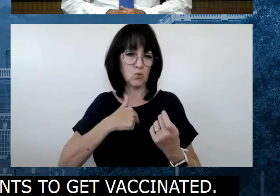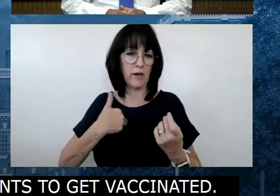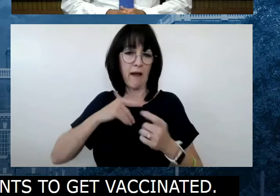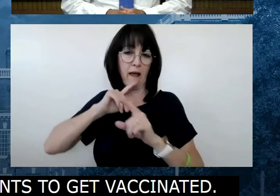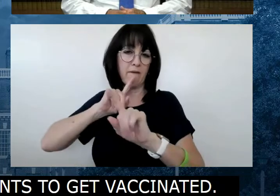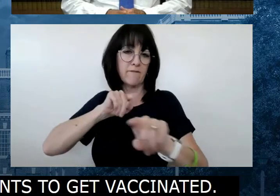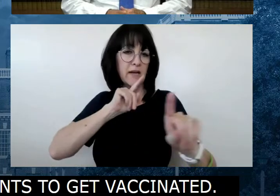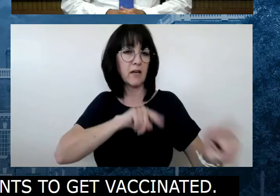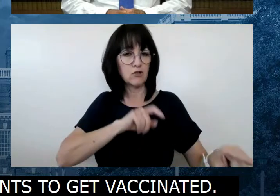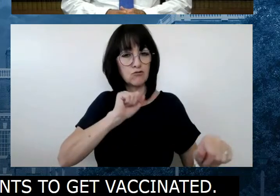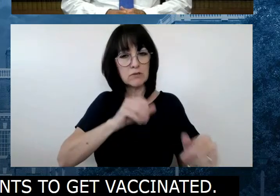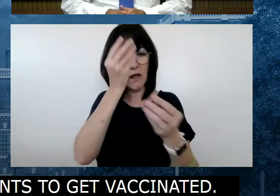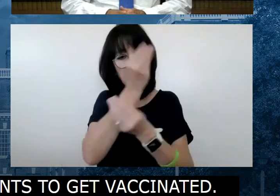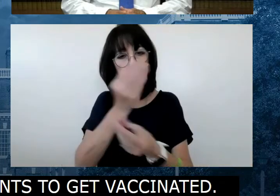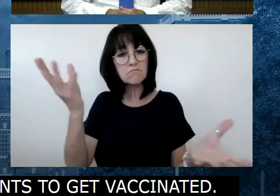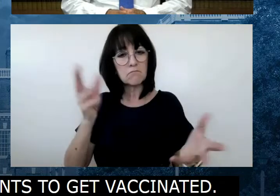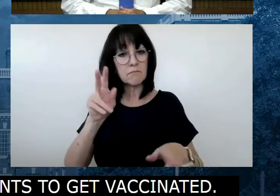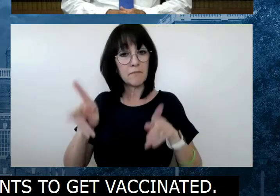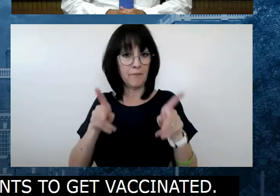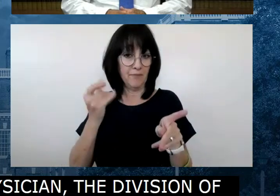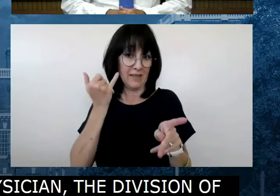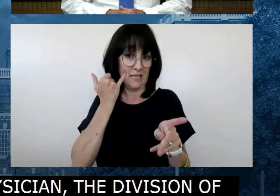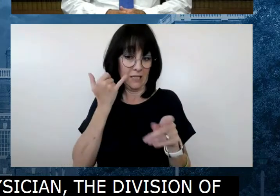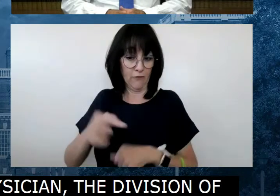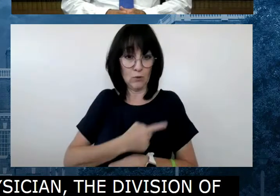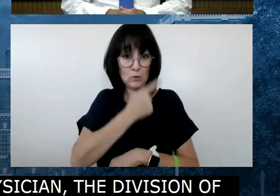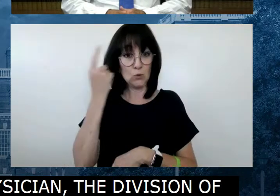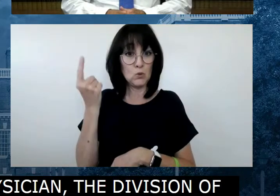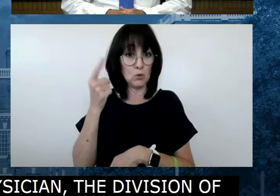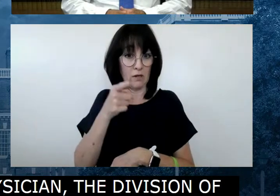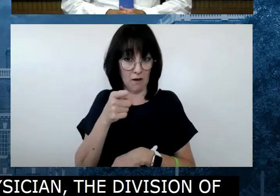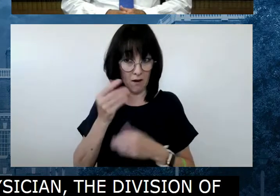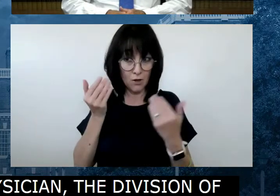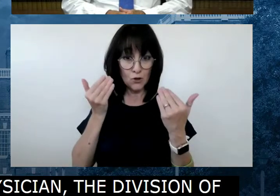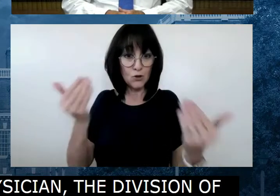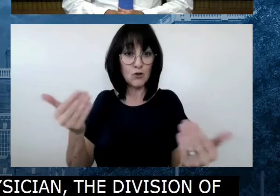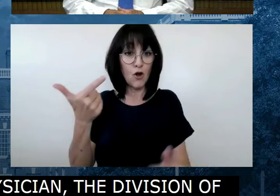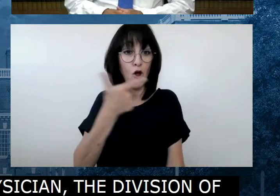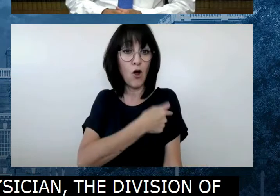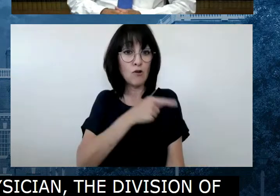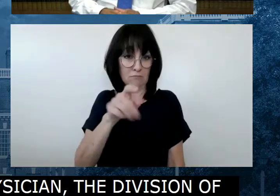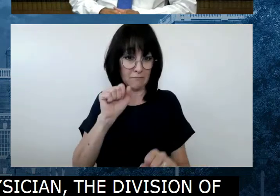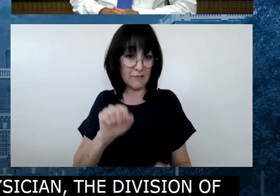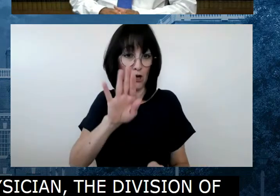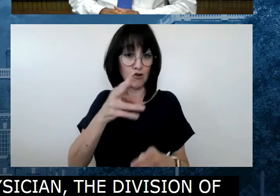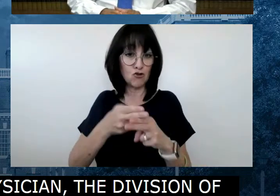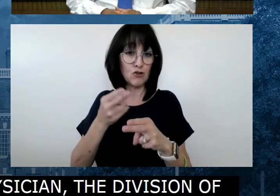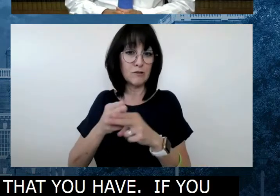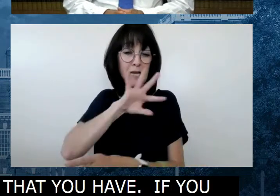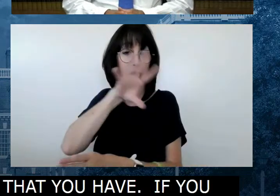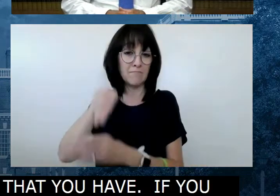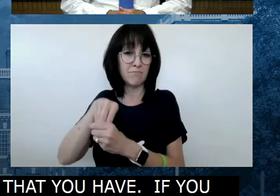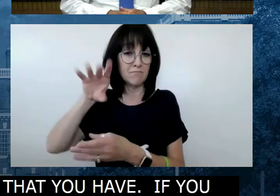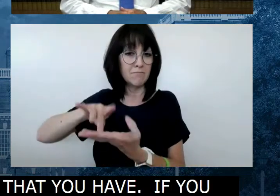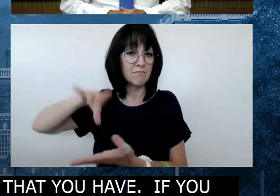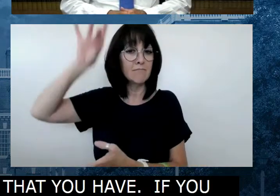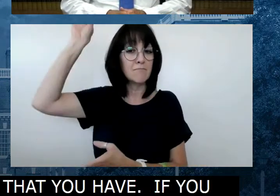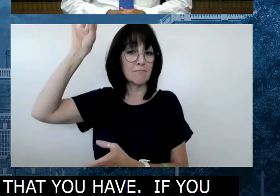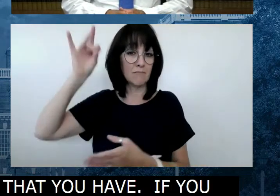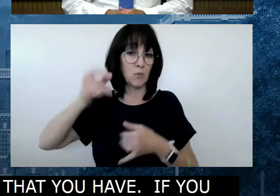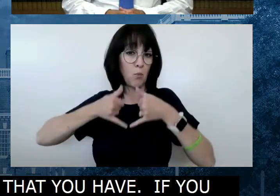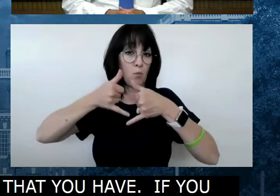get vaccinated today, you're eligible for the raffle drawings. DE wins. Everybody wins when you're vaccinated. We've